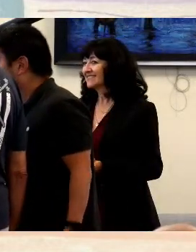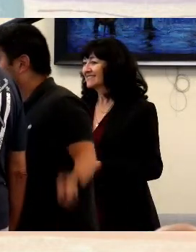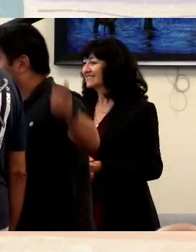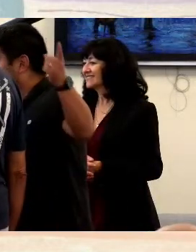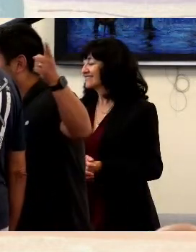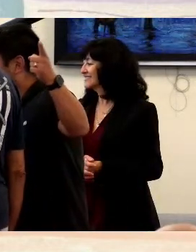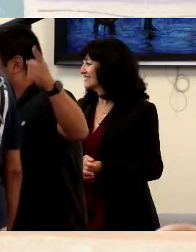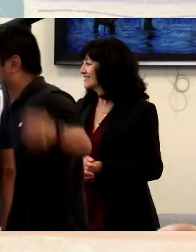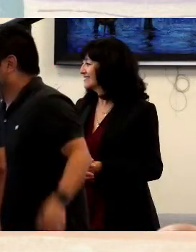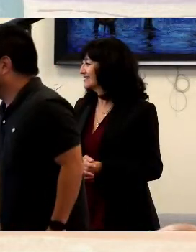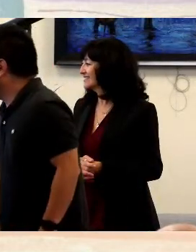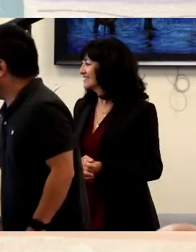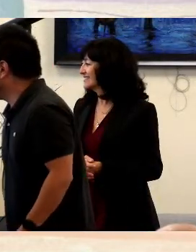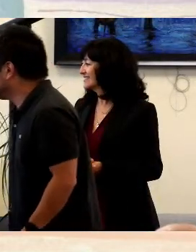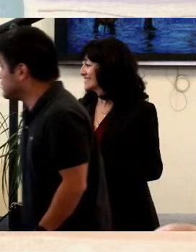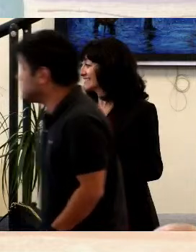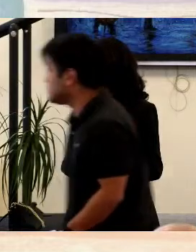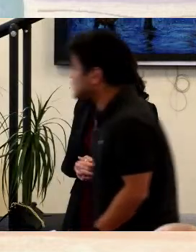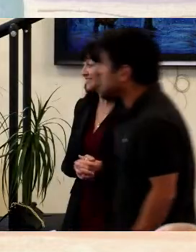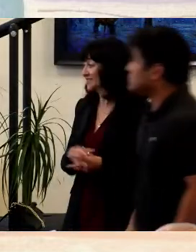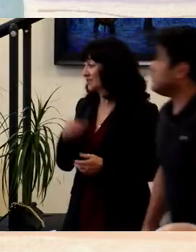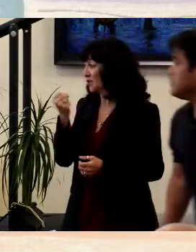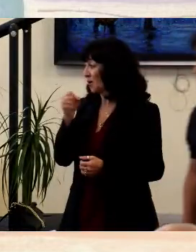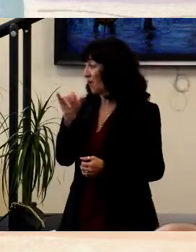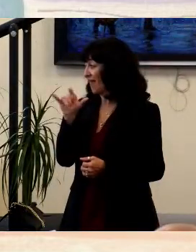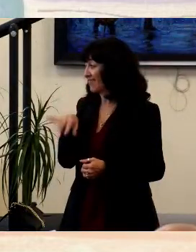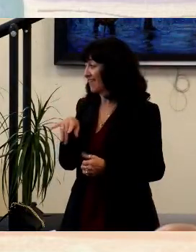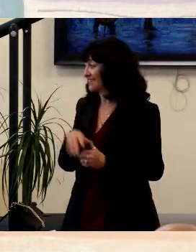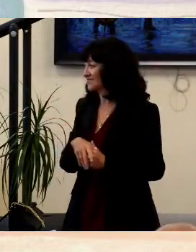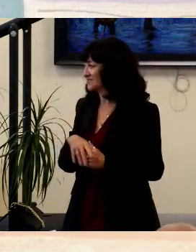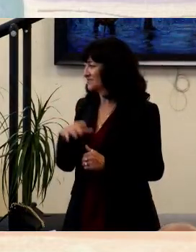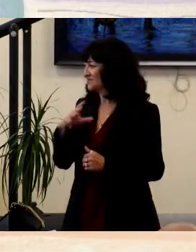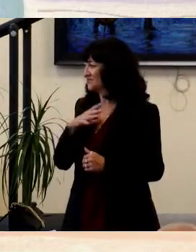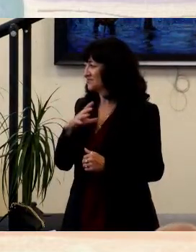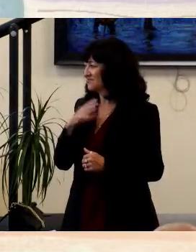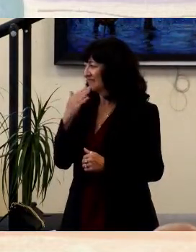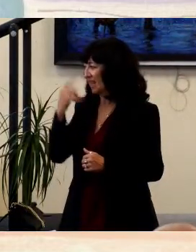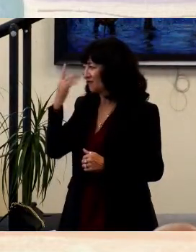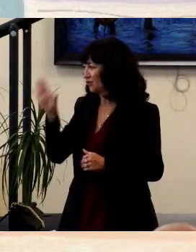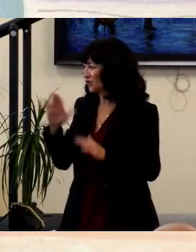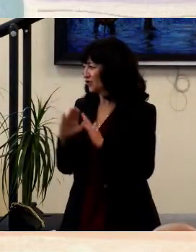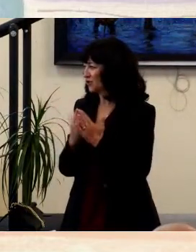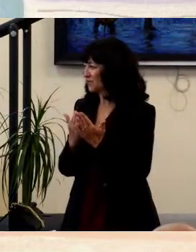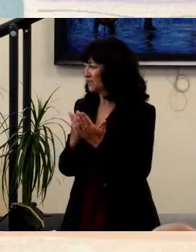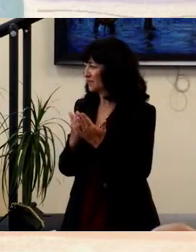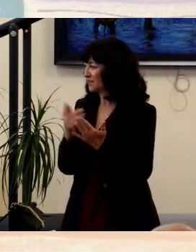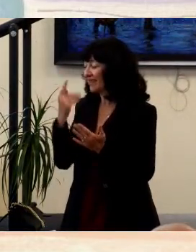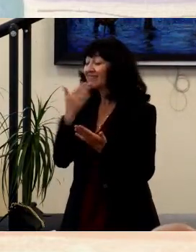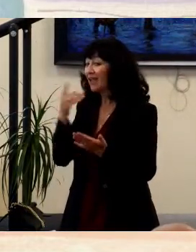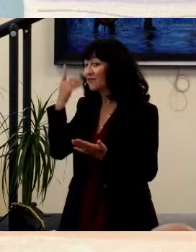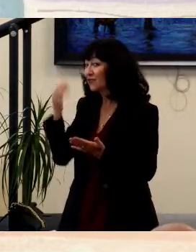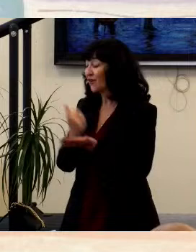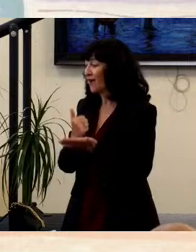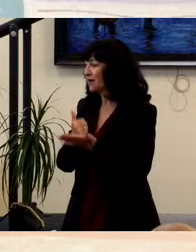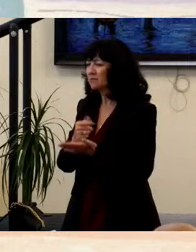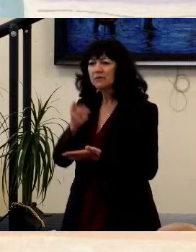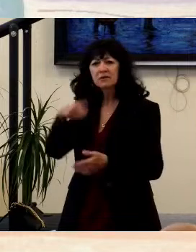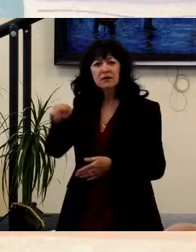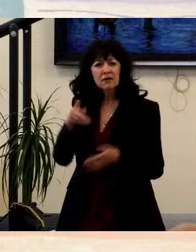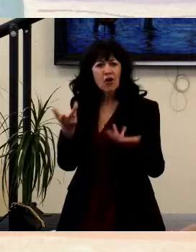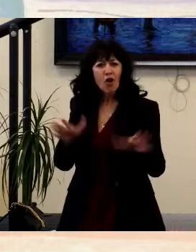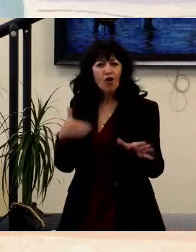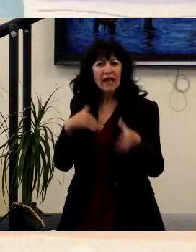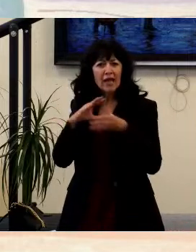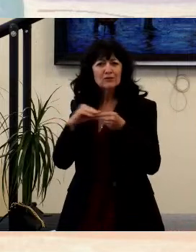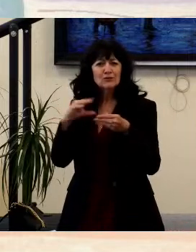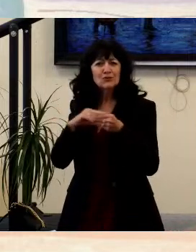right, it might take two hands, I don't know. Hold it right there? Can you hold it real still? Good job, thank you. Okay, you guys have already had story time downstairs,